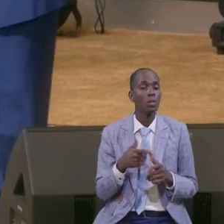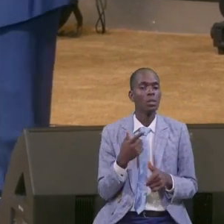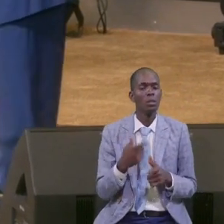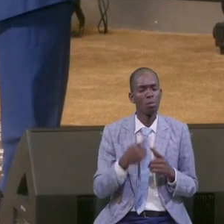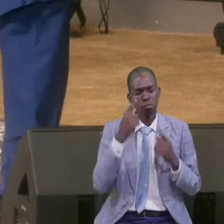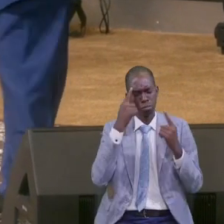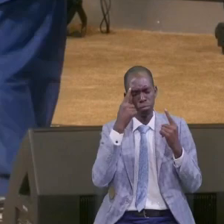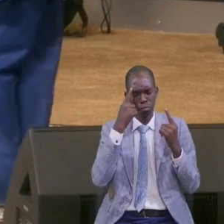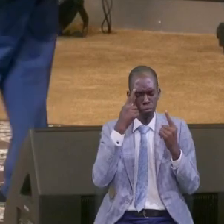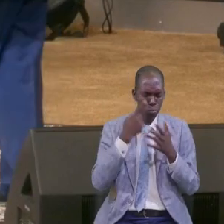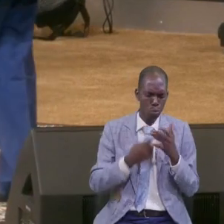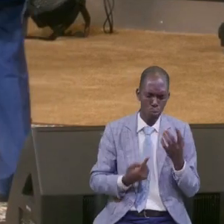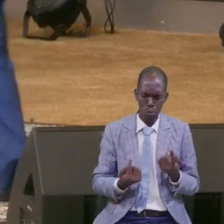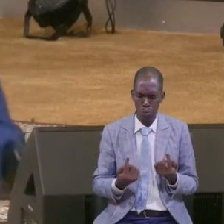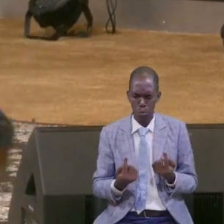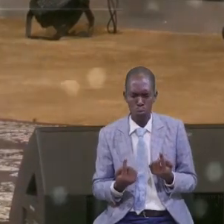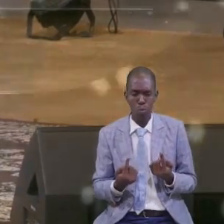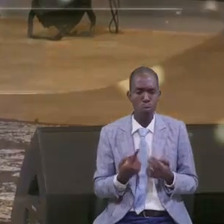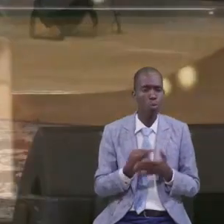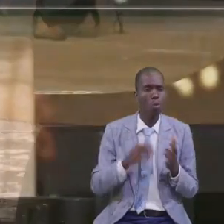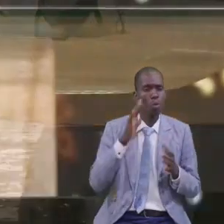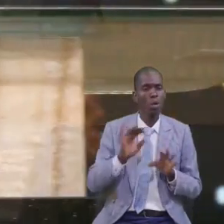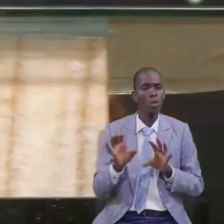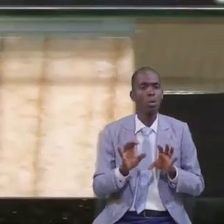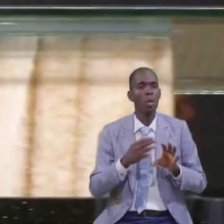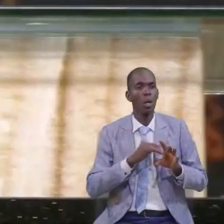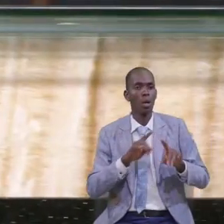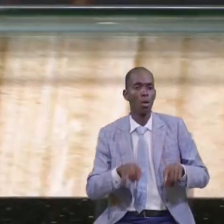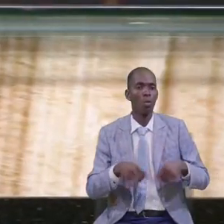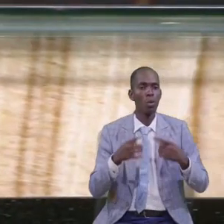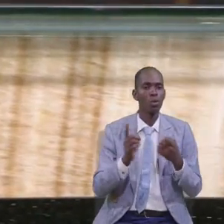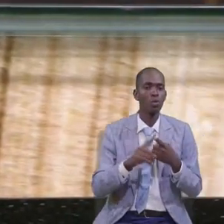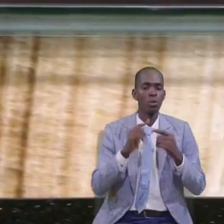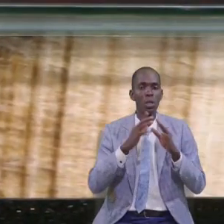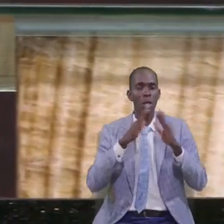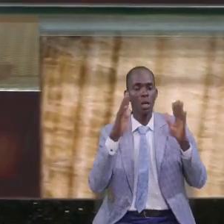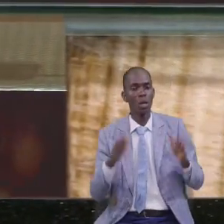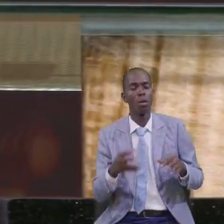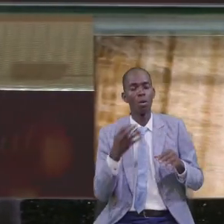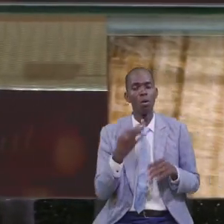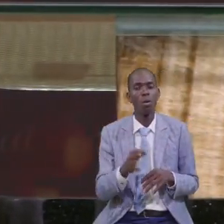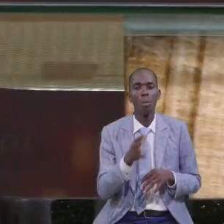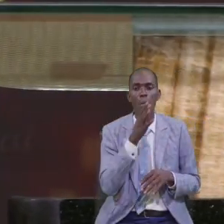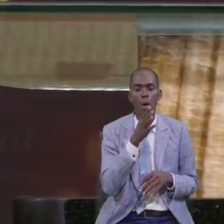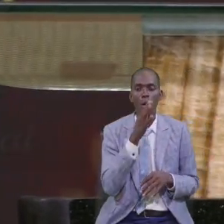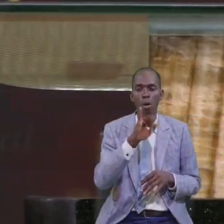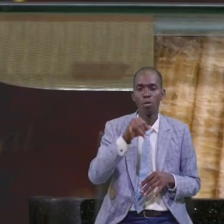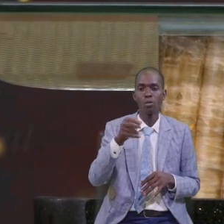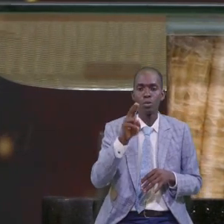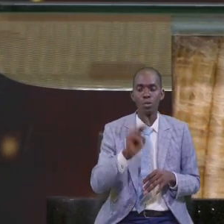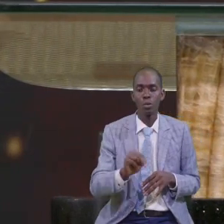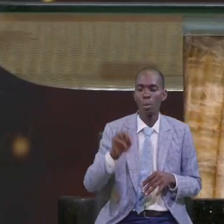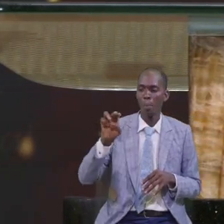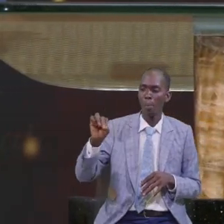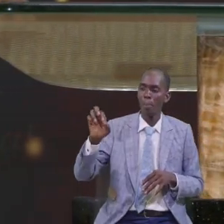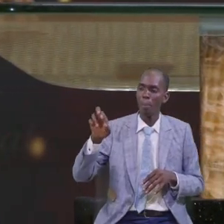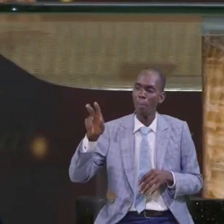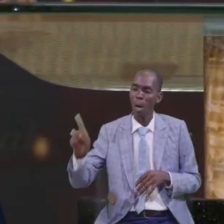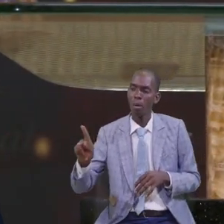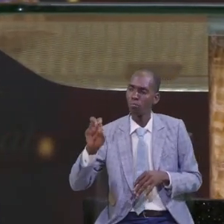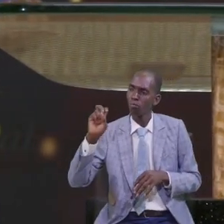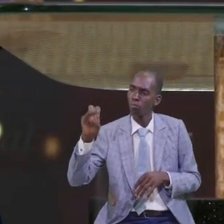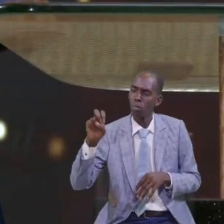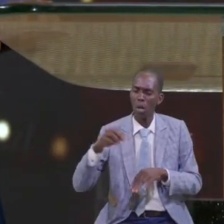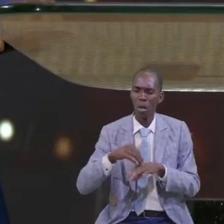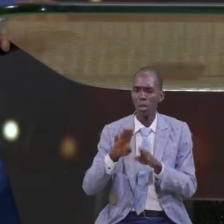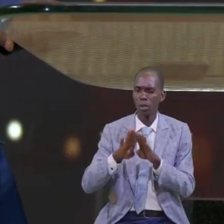I go? And went to the house of the mother of John Mark, where they were praying, knocking at the door. You know the